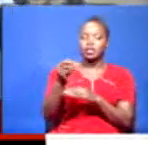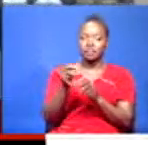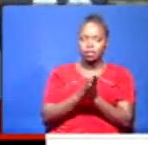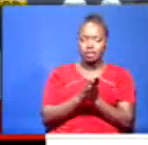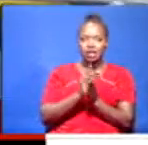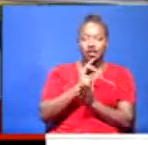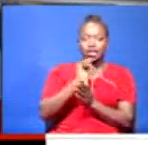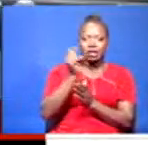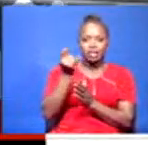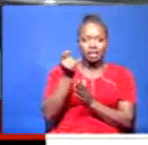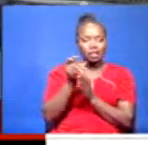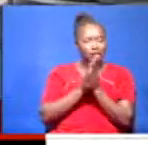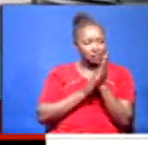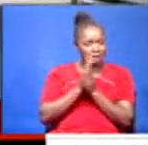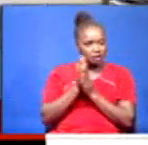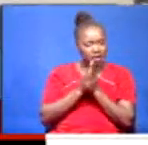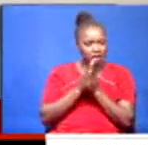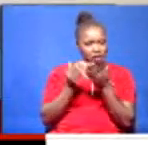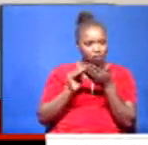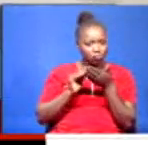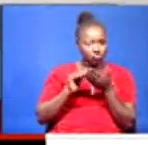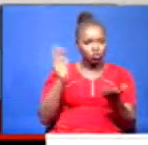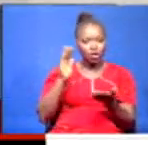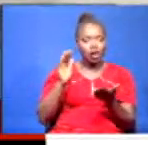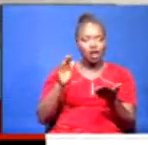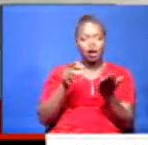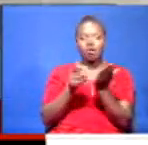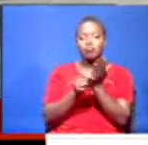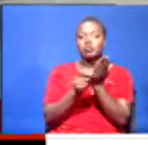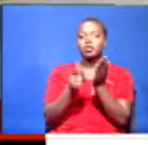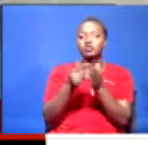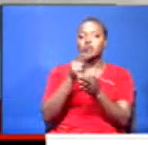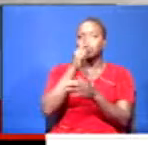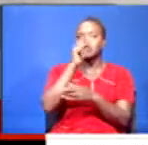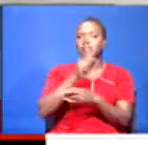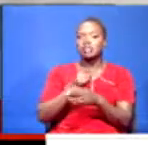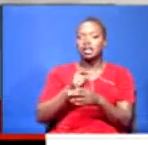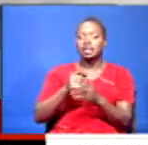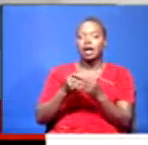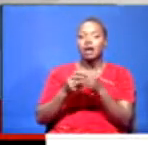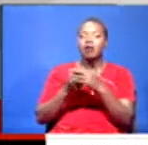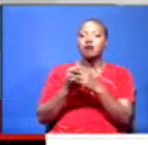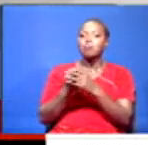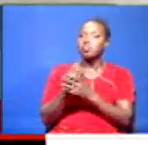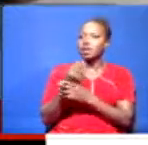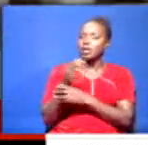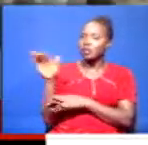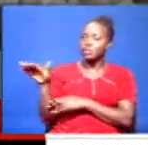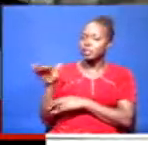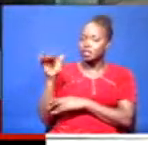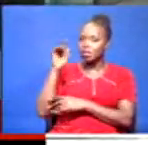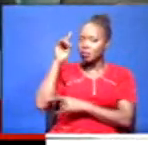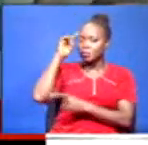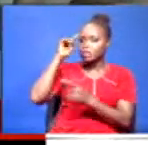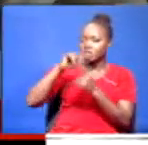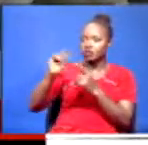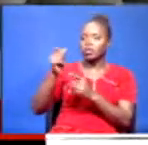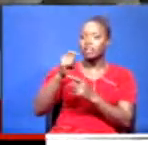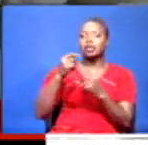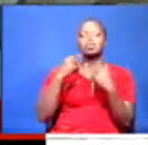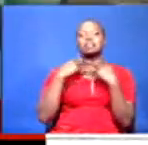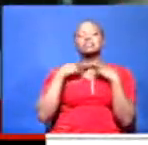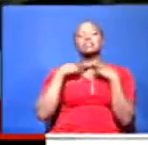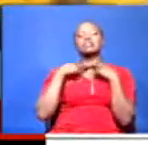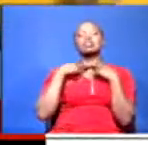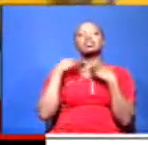bracing for a further spike as maize imported from Tanzania, Malawi and Zambia destined for Kenya was stuck at the Namanga